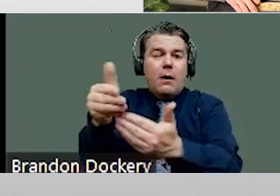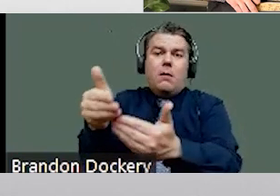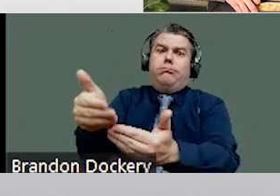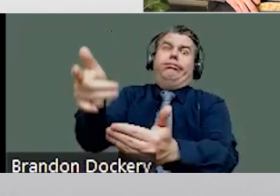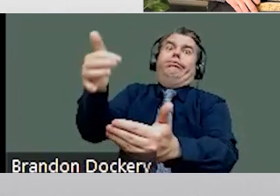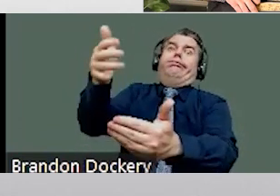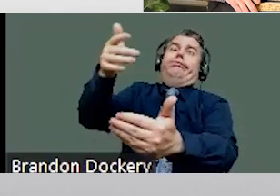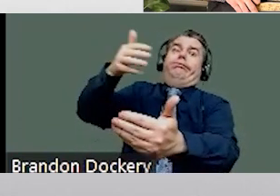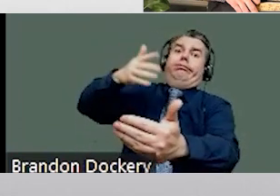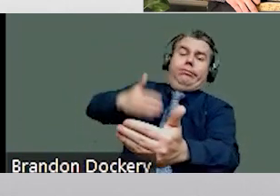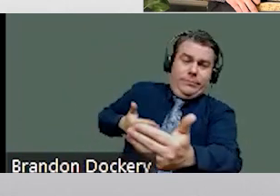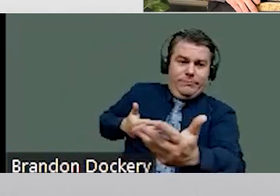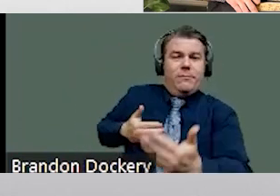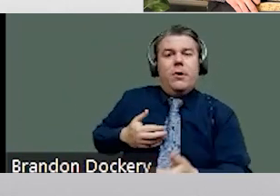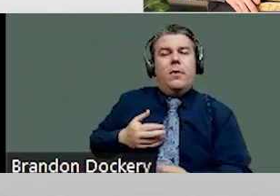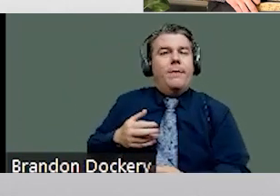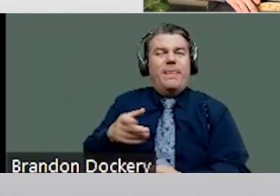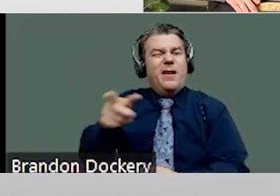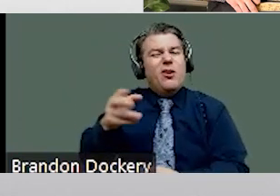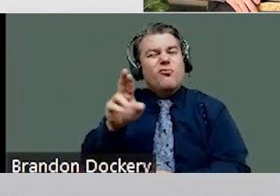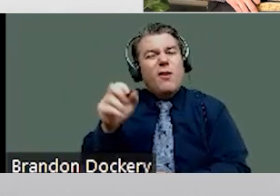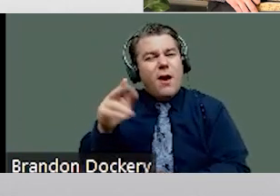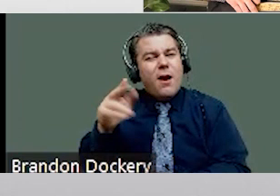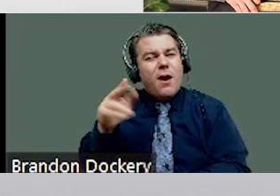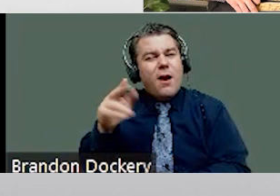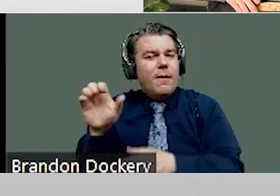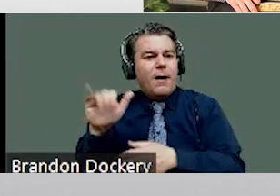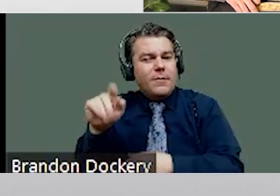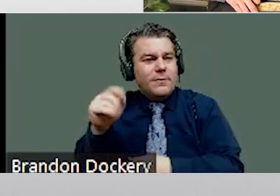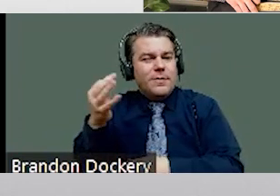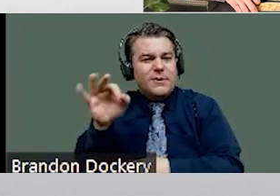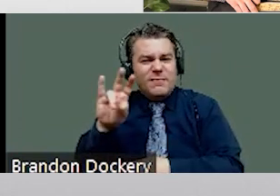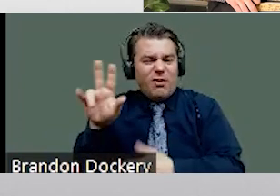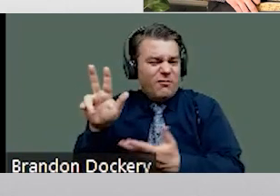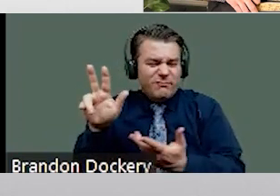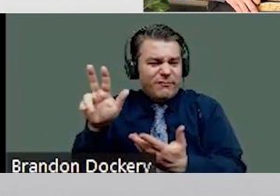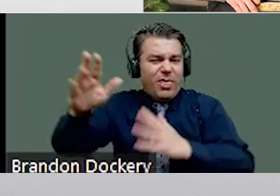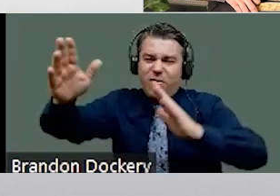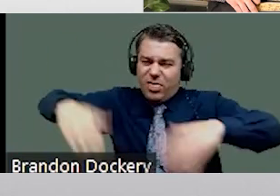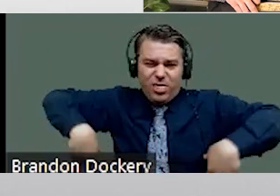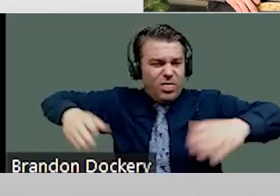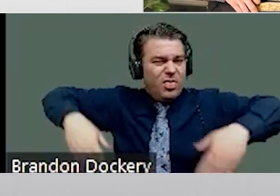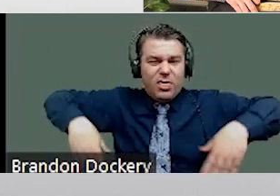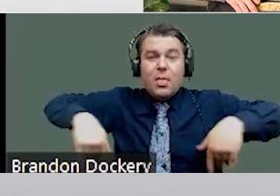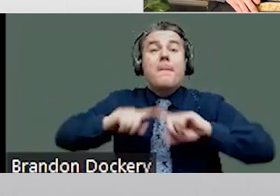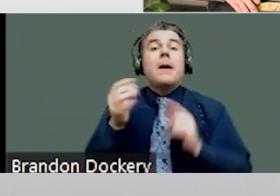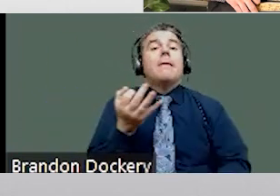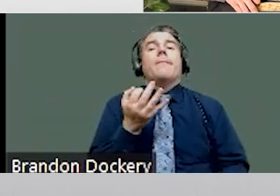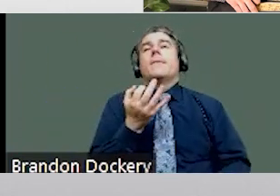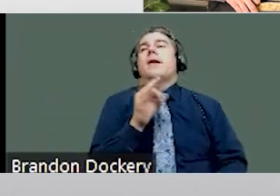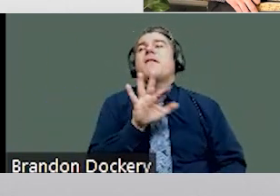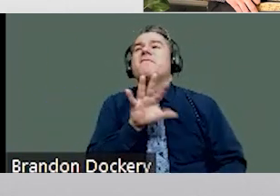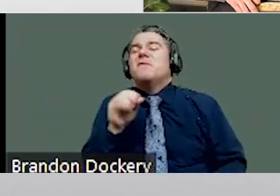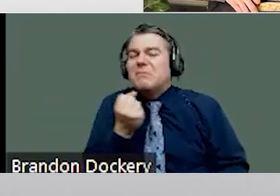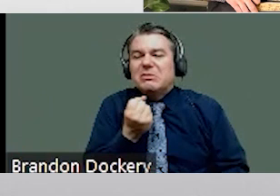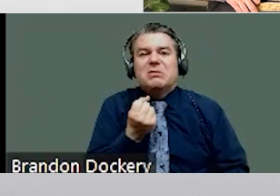those things, the Rehabilitation Acts of 1973. But in the middle to late